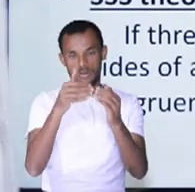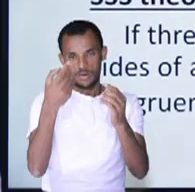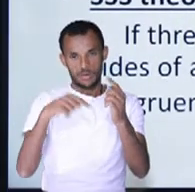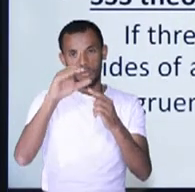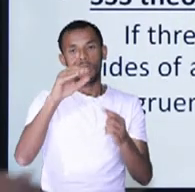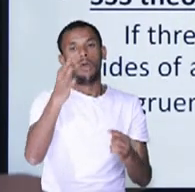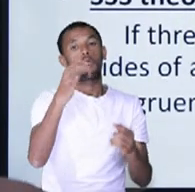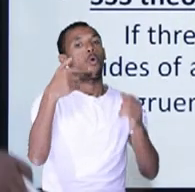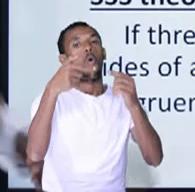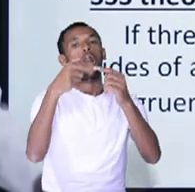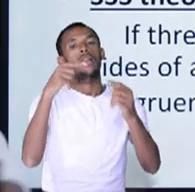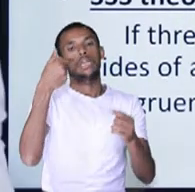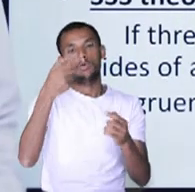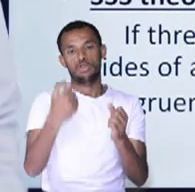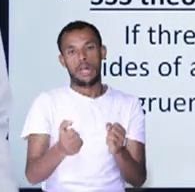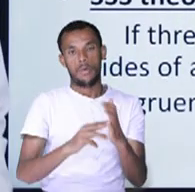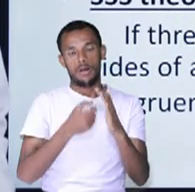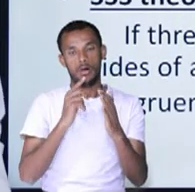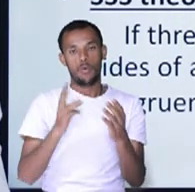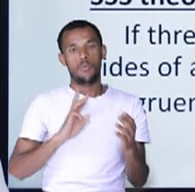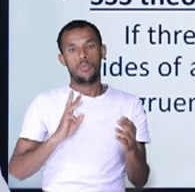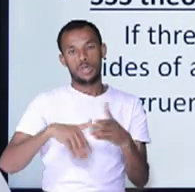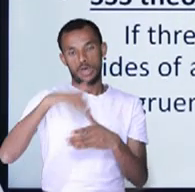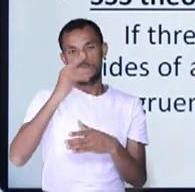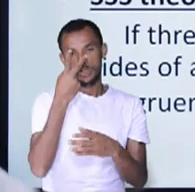to DF. So without showing